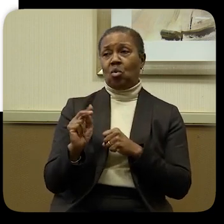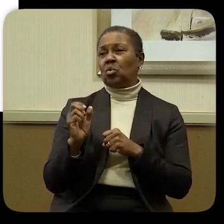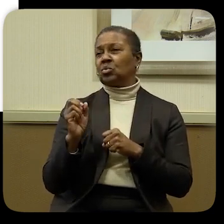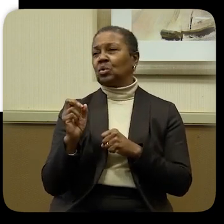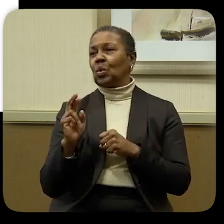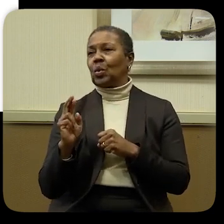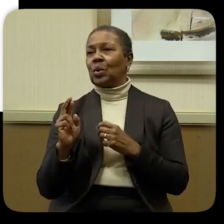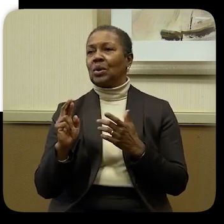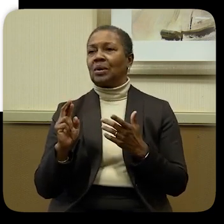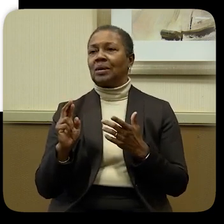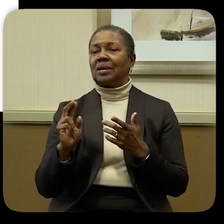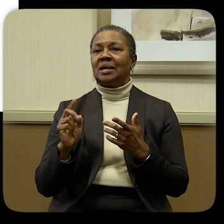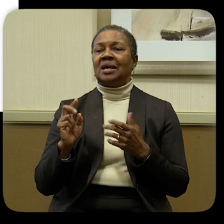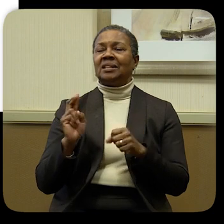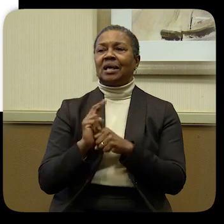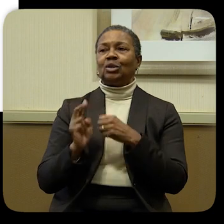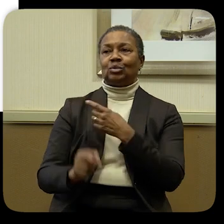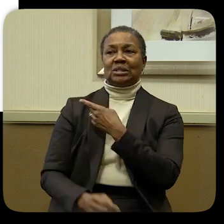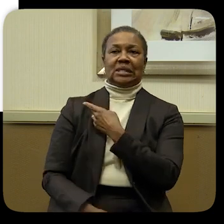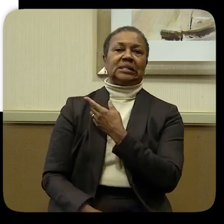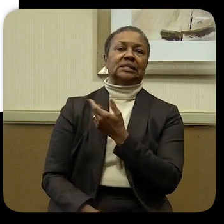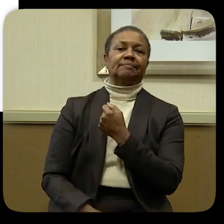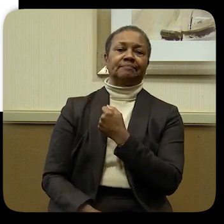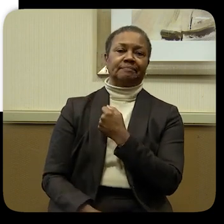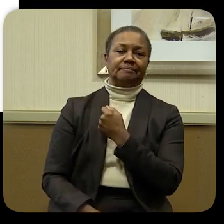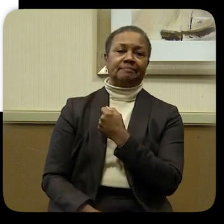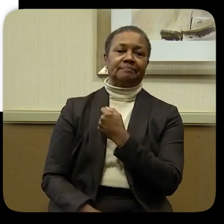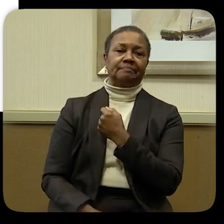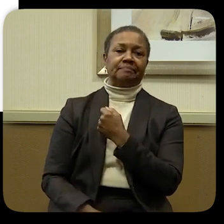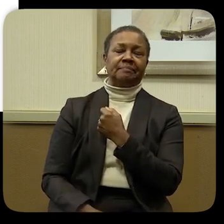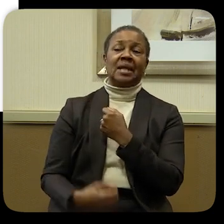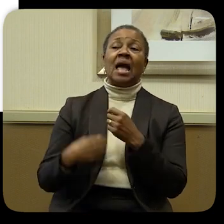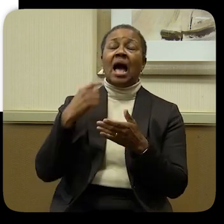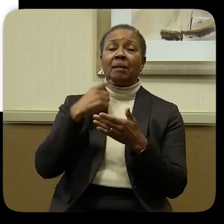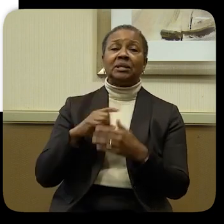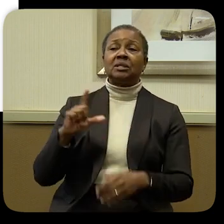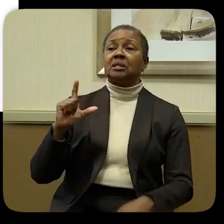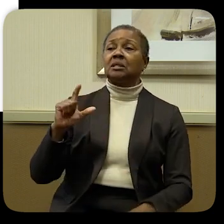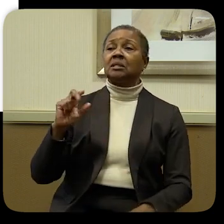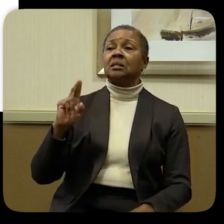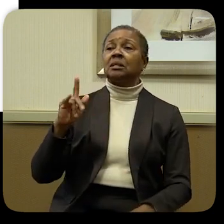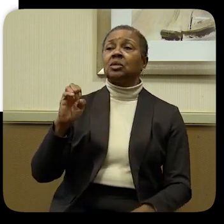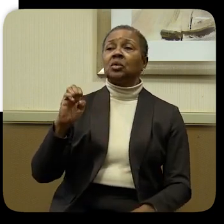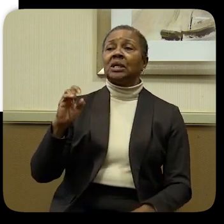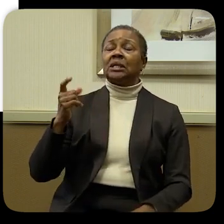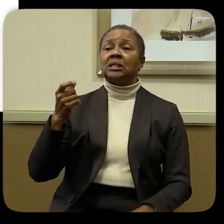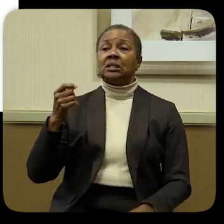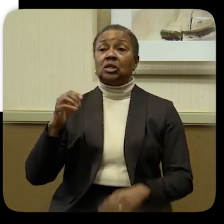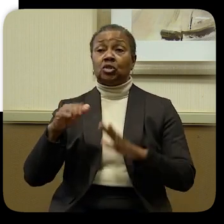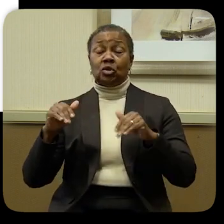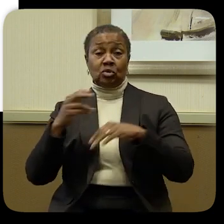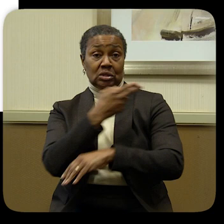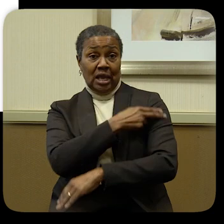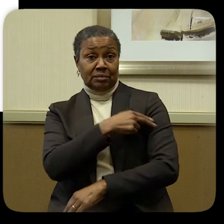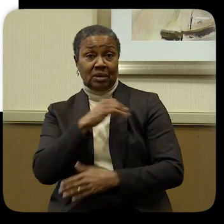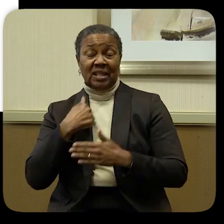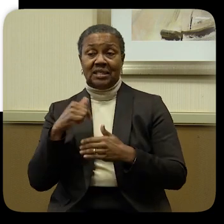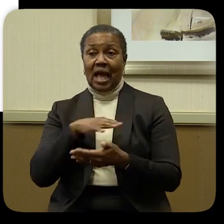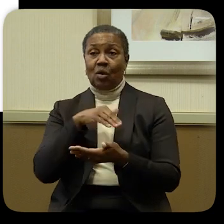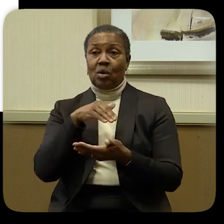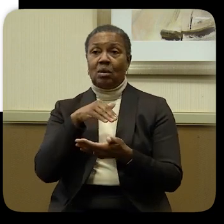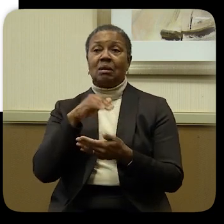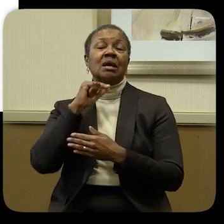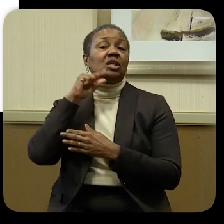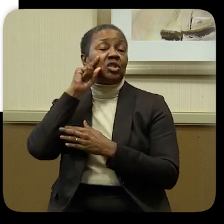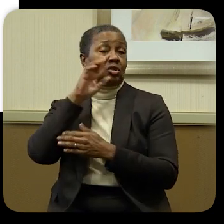just use this. I've mentioned Lurie Children's Hospital. That's our gender clinic for like the Midwest,